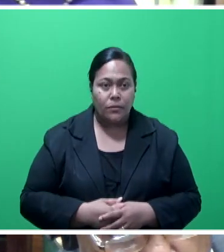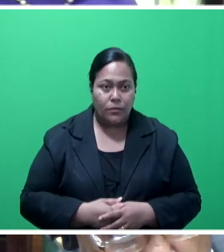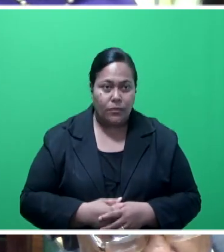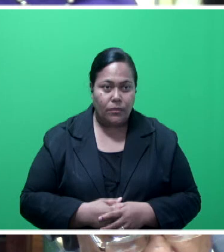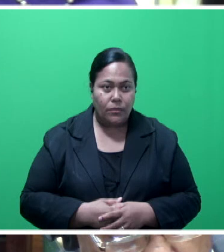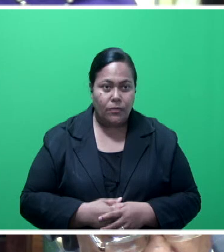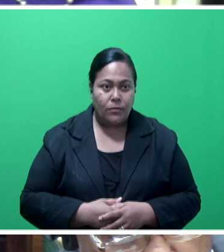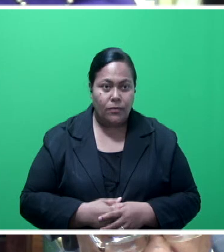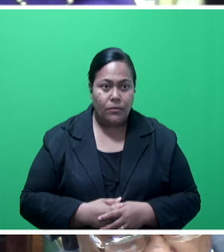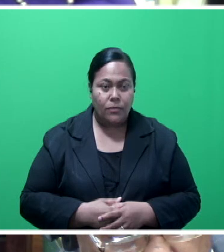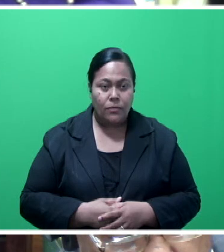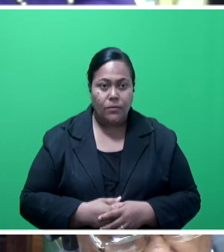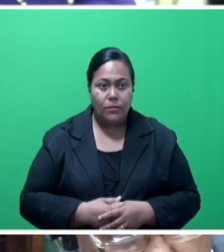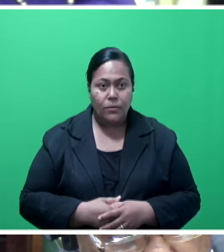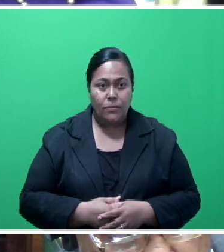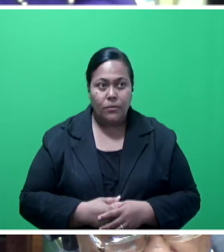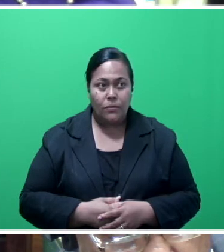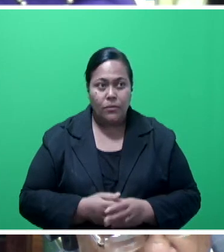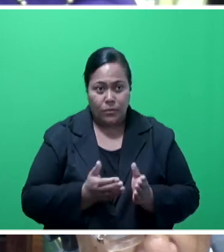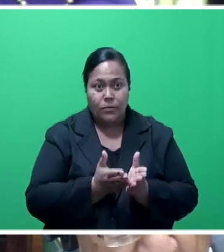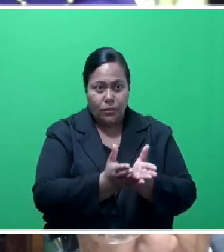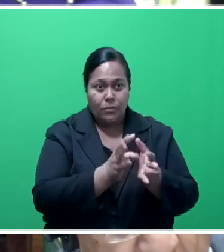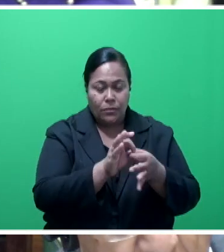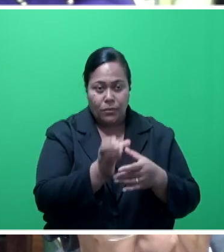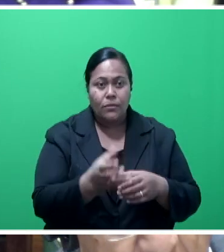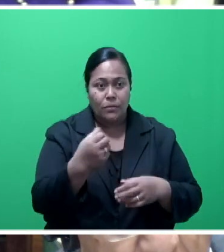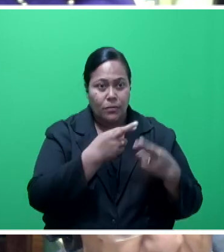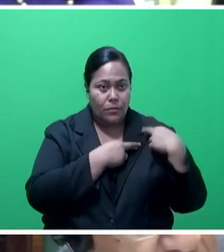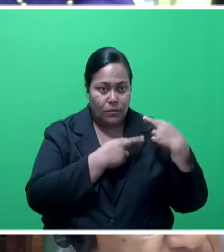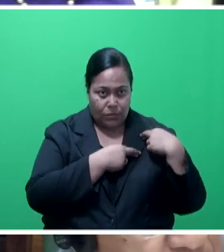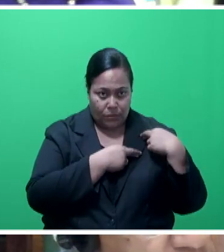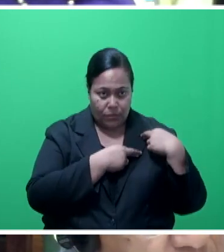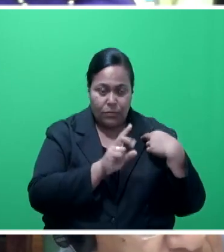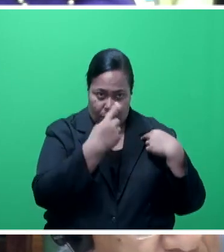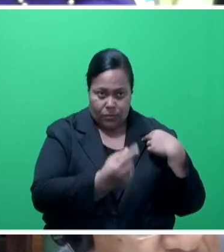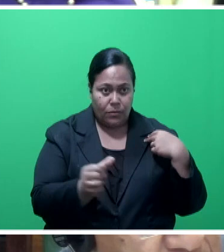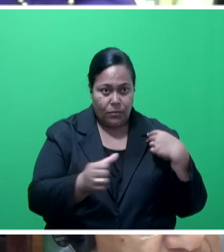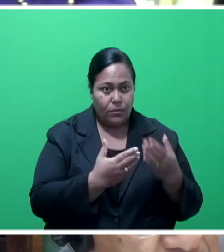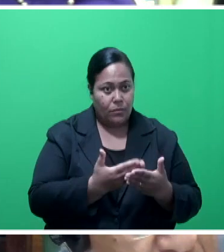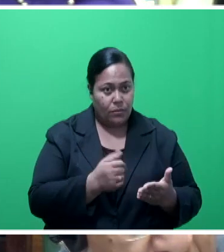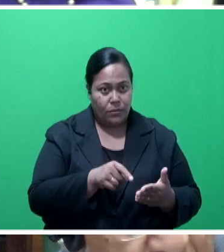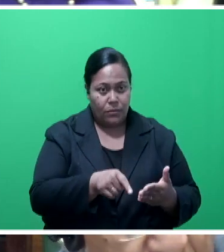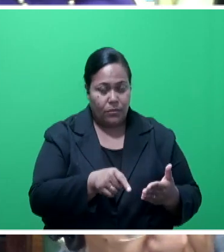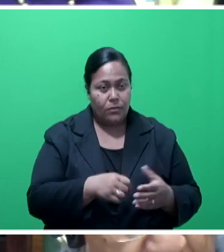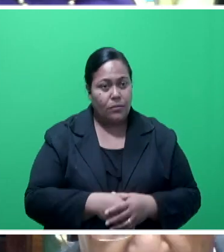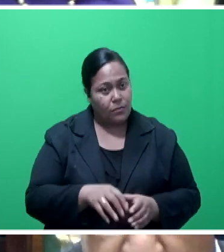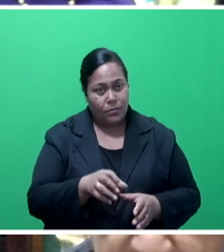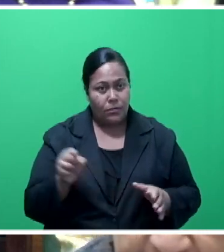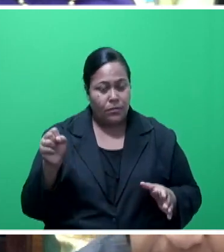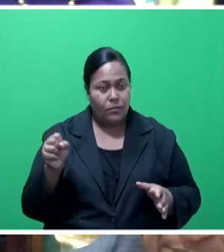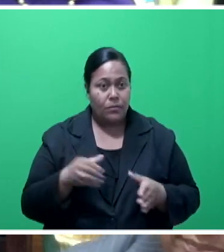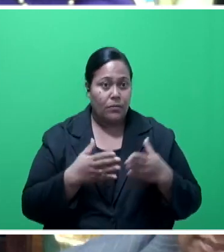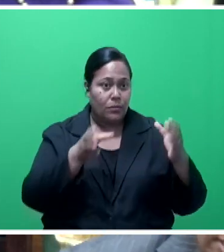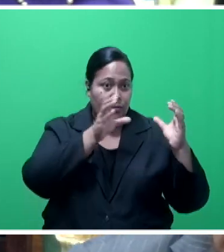the fact is that these ship owners actually have a responsibility. They are the ones who are supposed to remove it. And now the burden seems